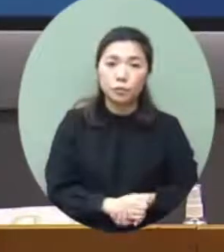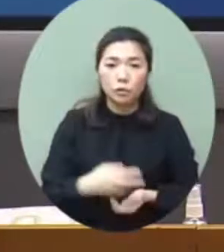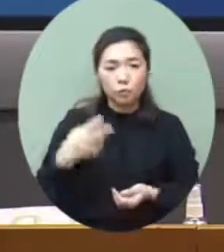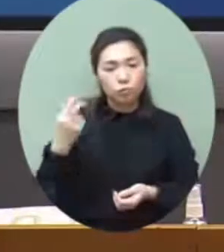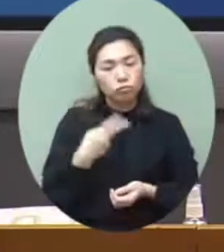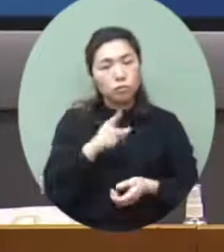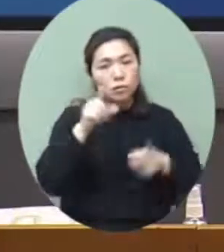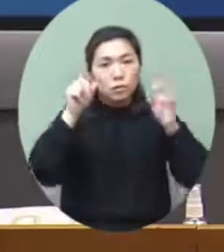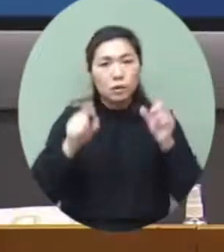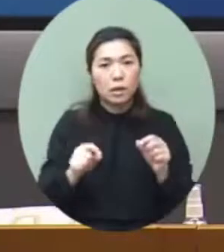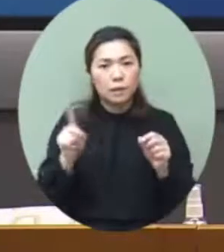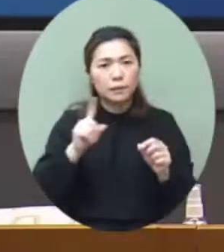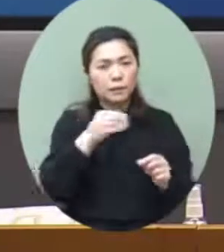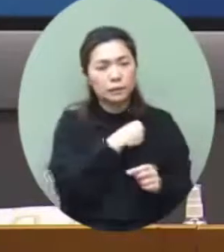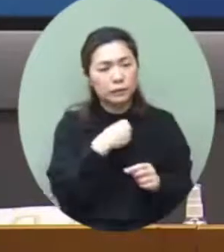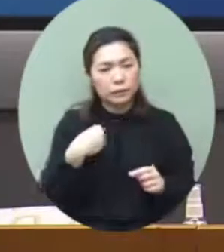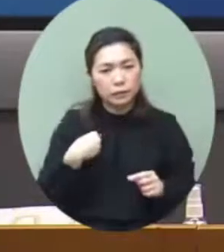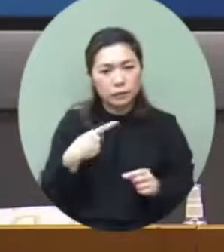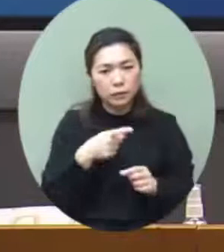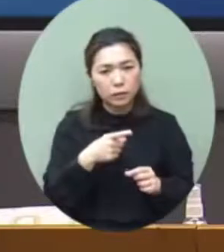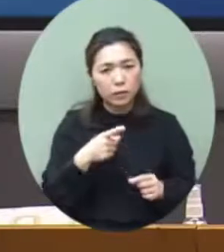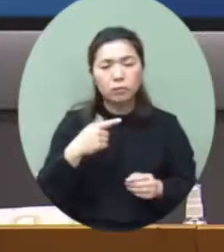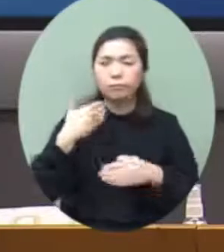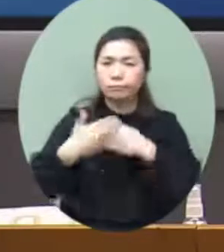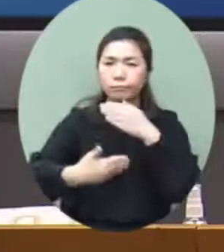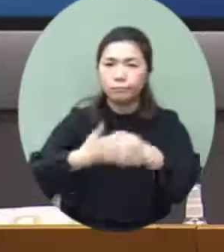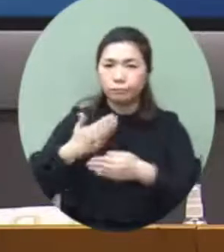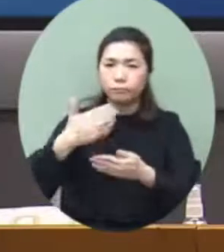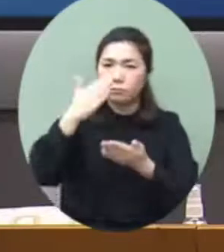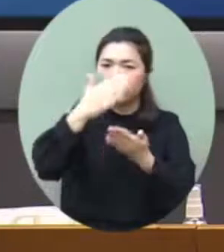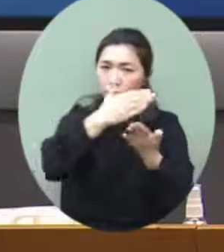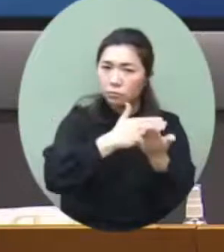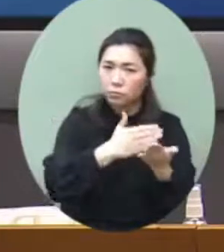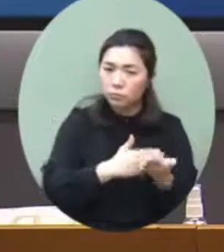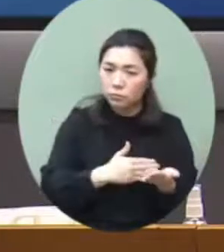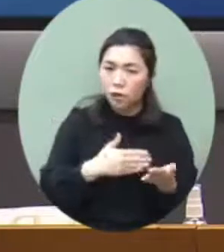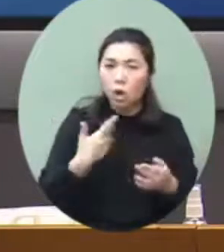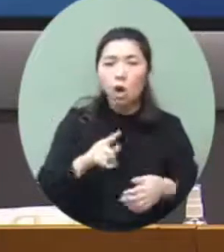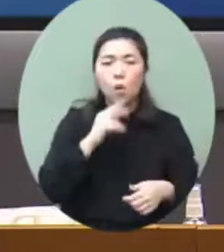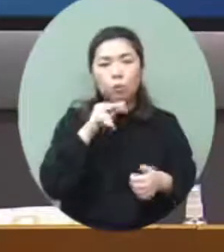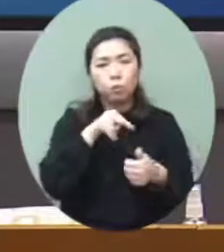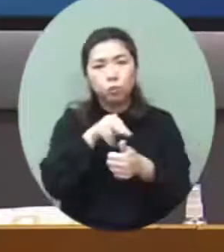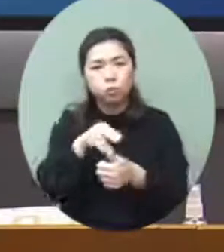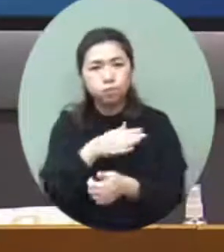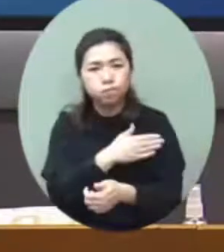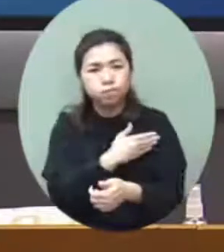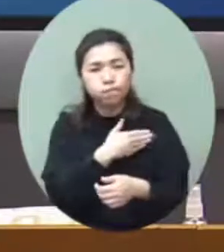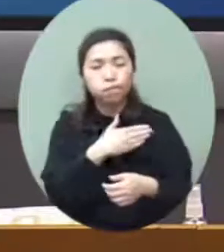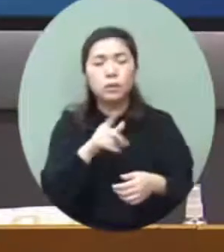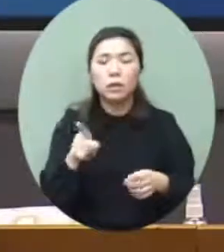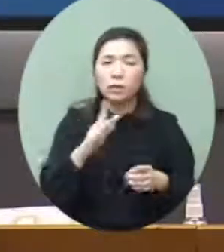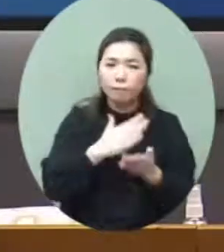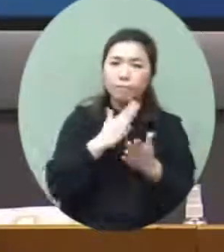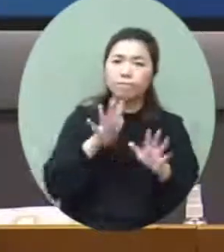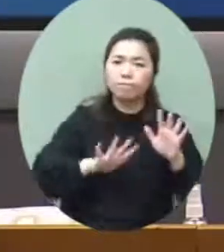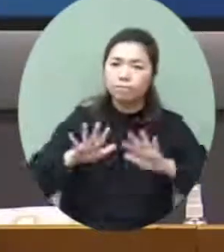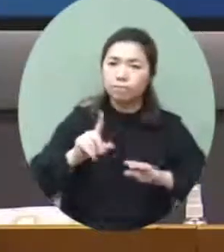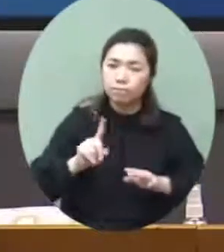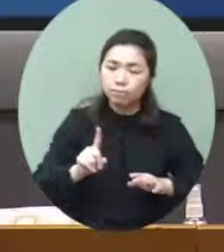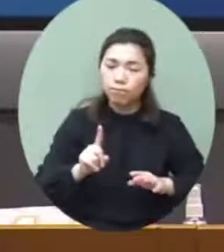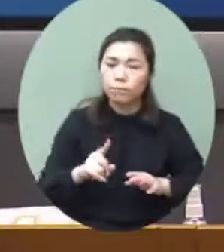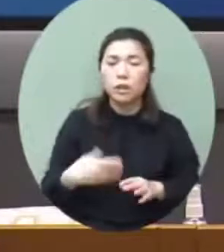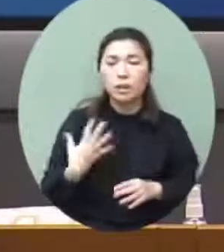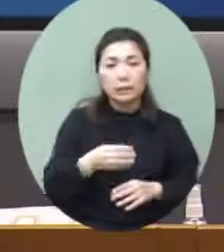to see patients. They also have to understand our medical procedures, our nursing and